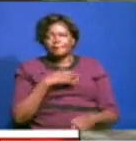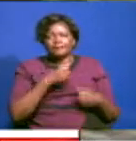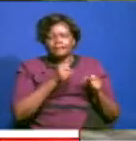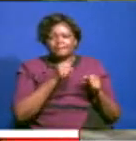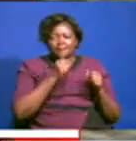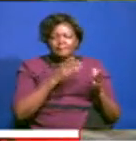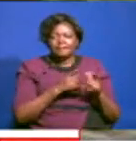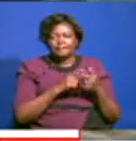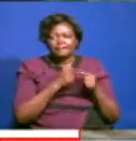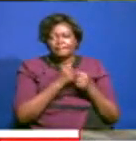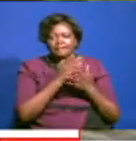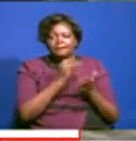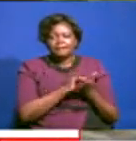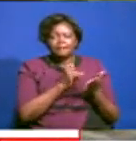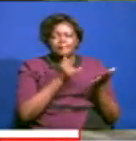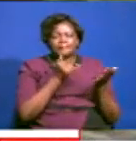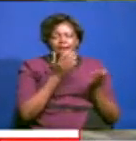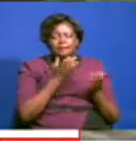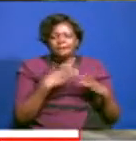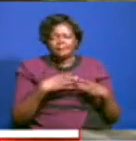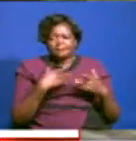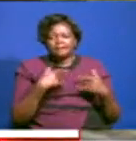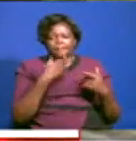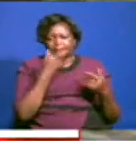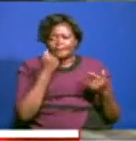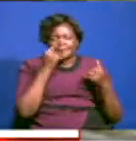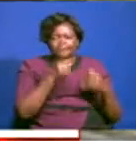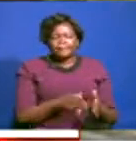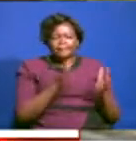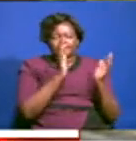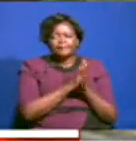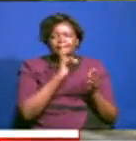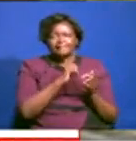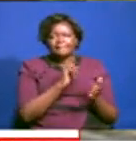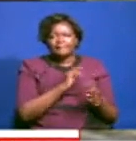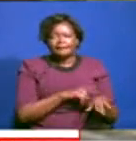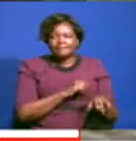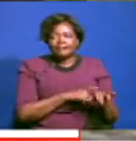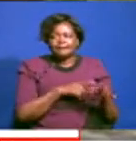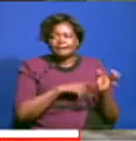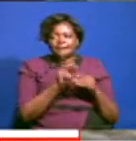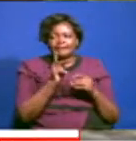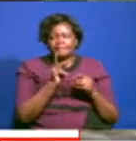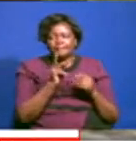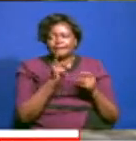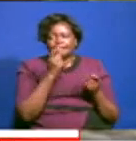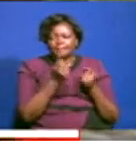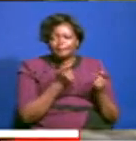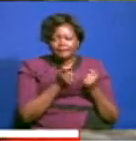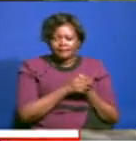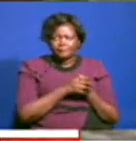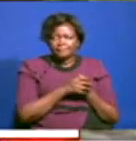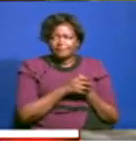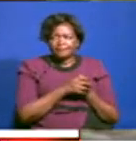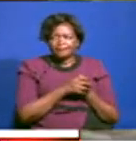we want to make sure that commercial riders have the best product on the road. And so right now, they pay less in terms of maintenance.